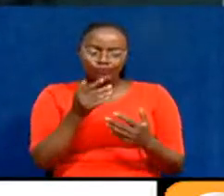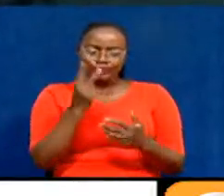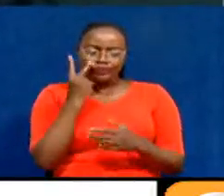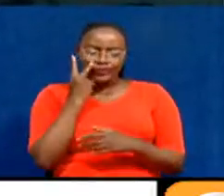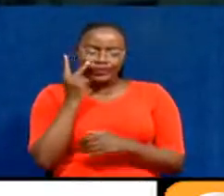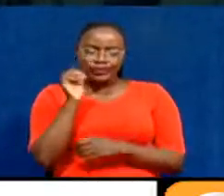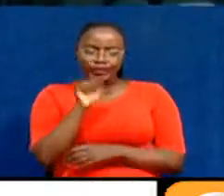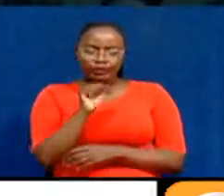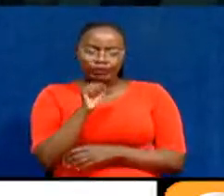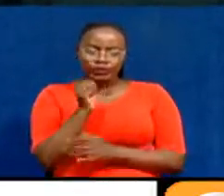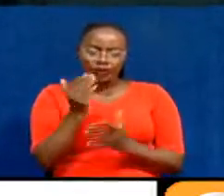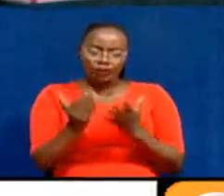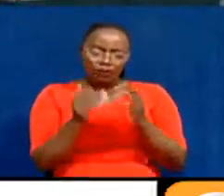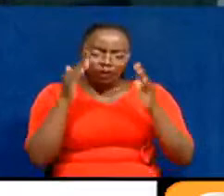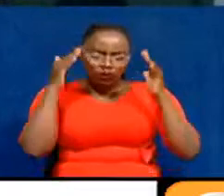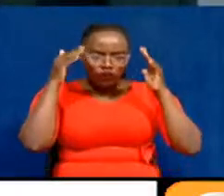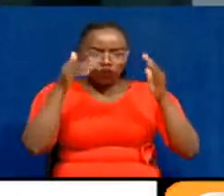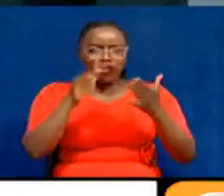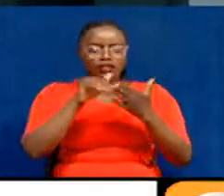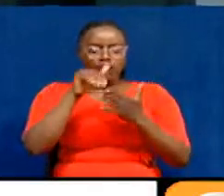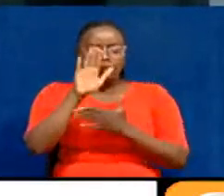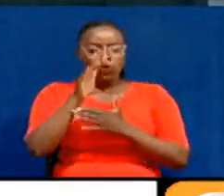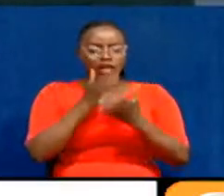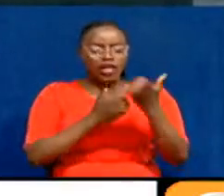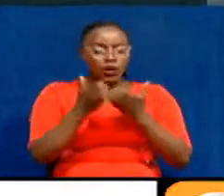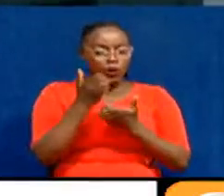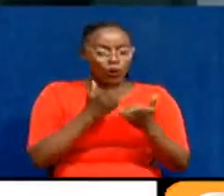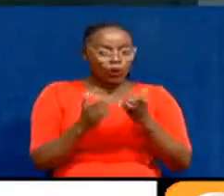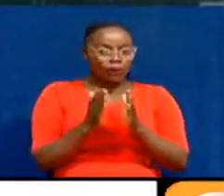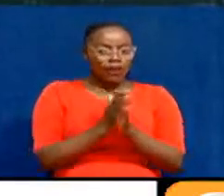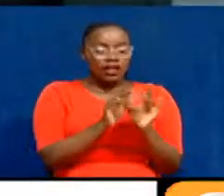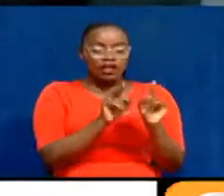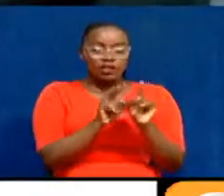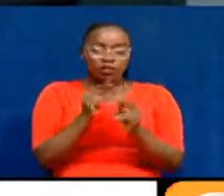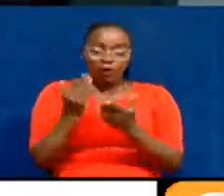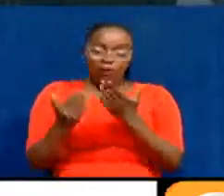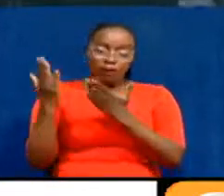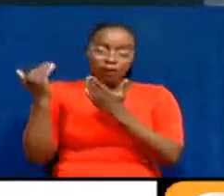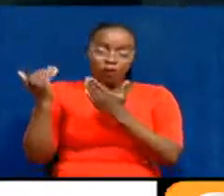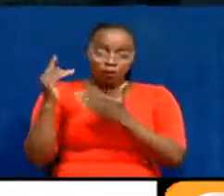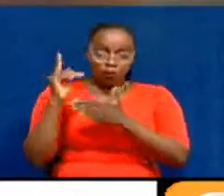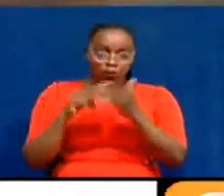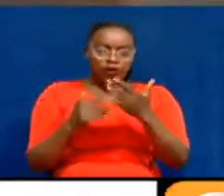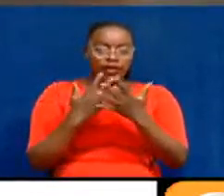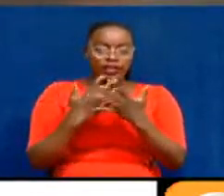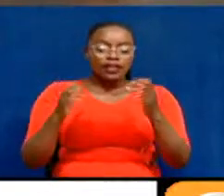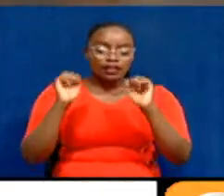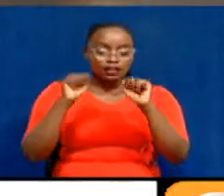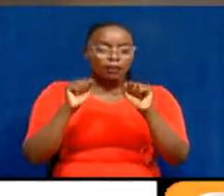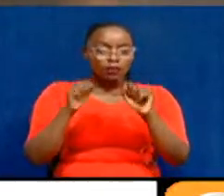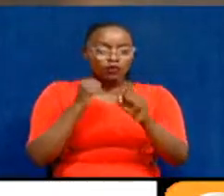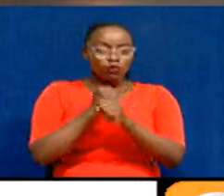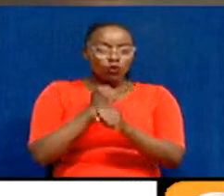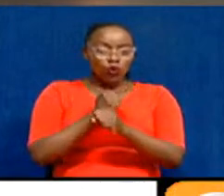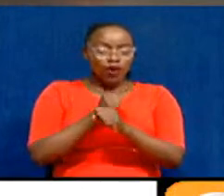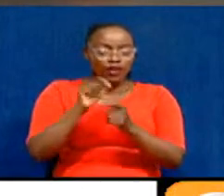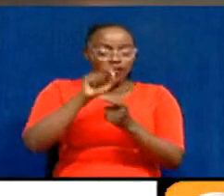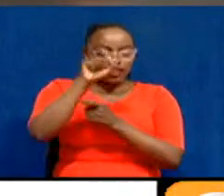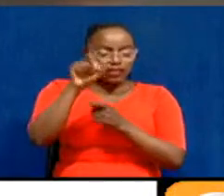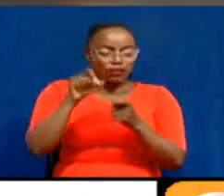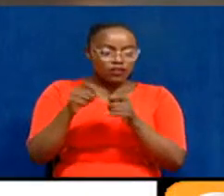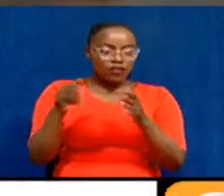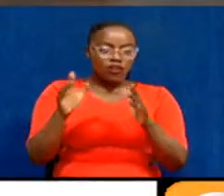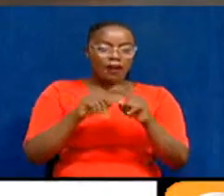would see probably he concentrated too much on the economy and maybe hoped that things will work out in a certain